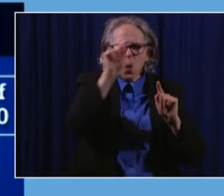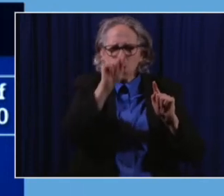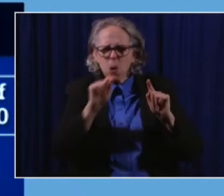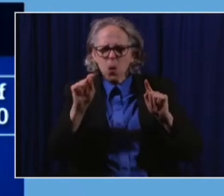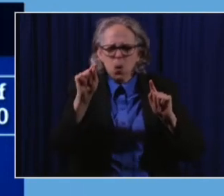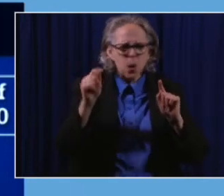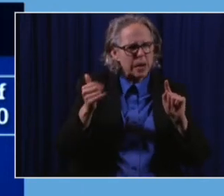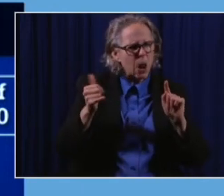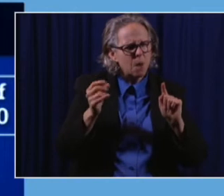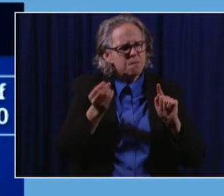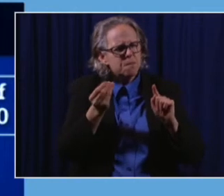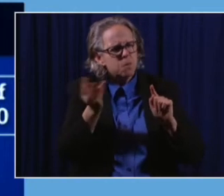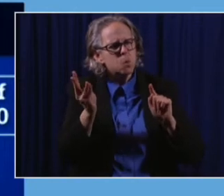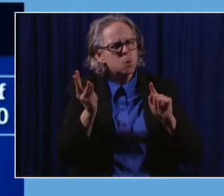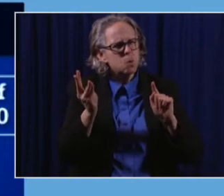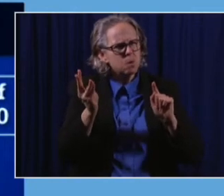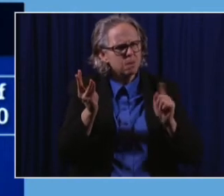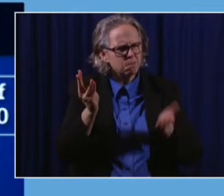here.